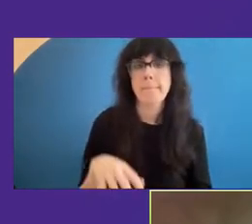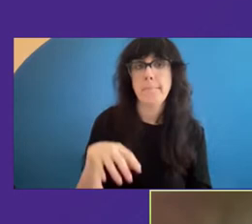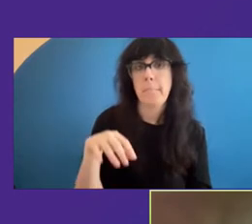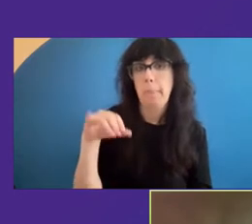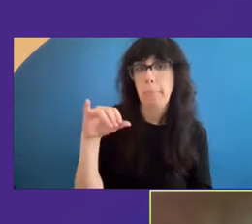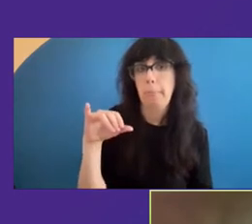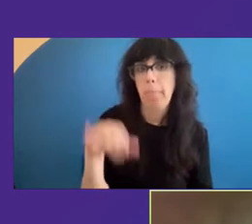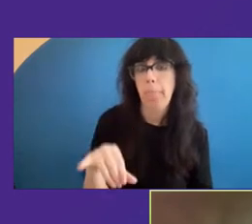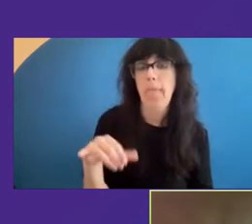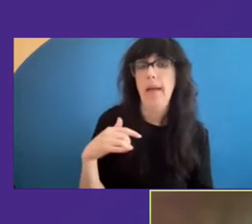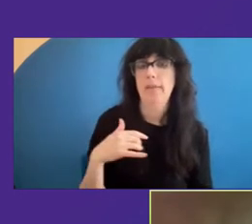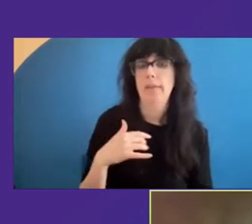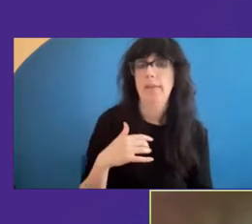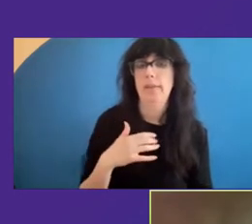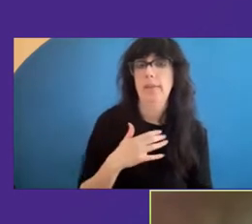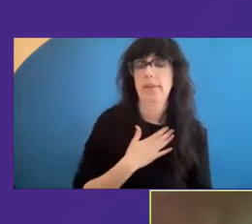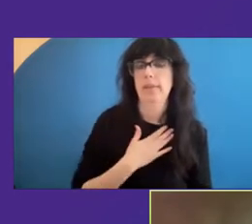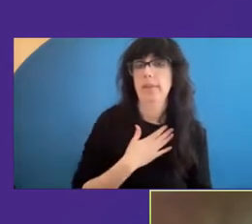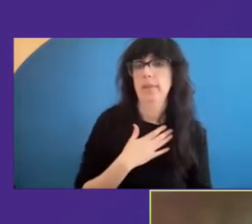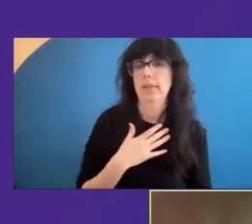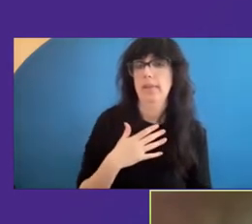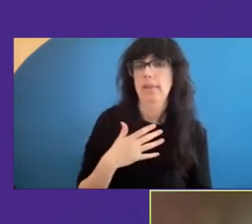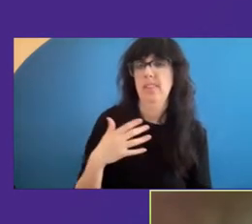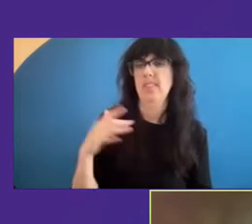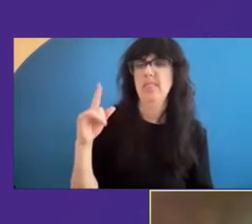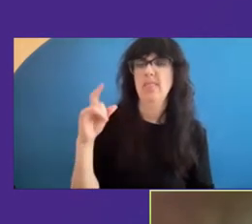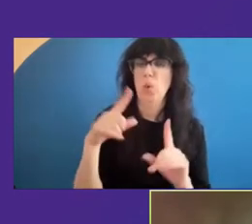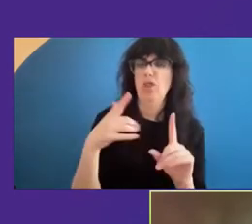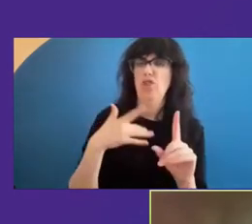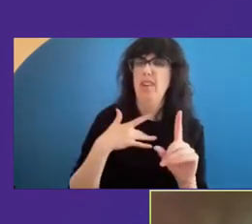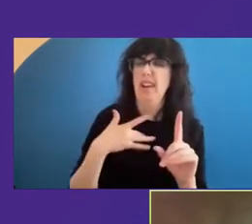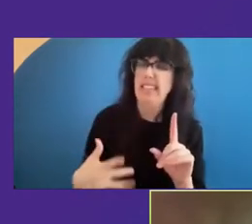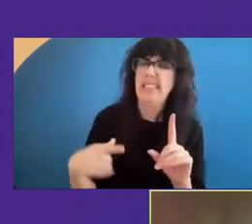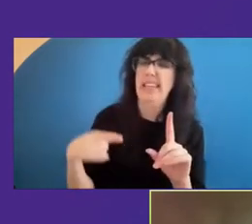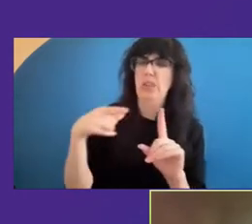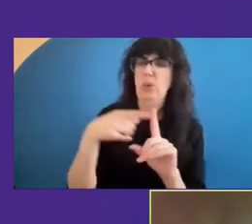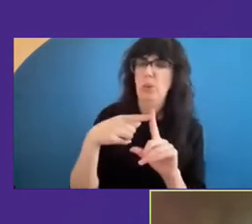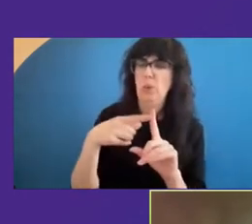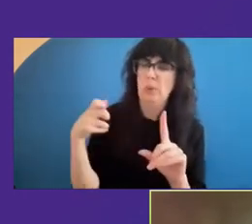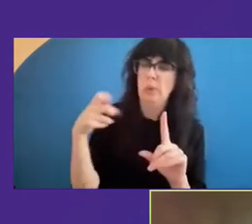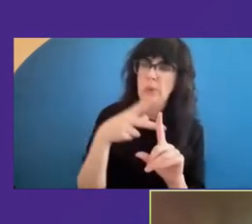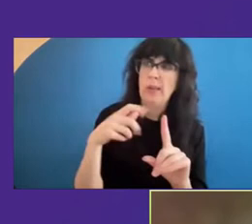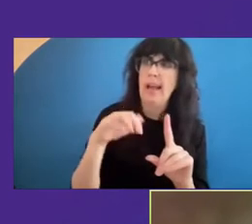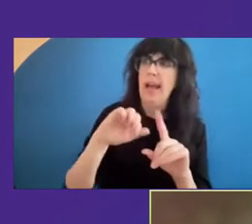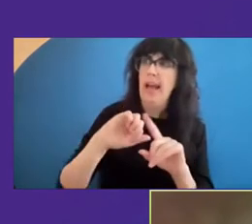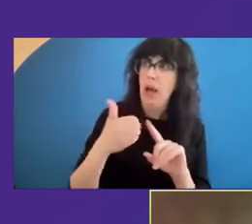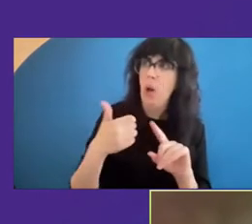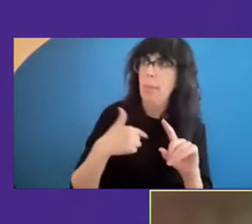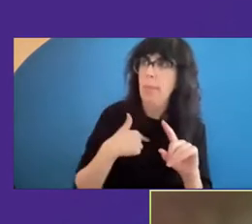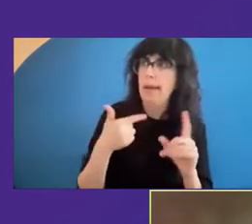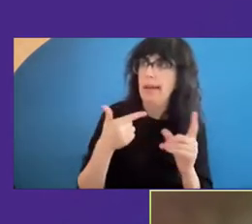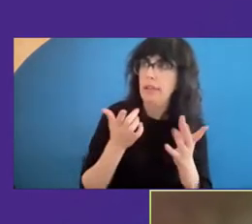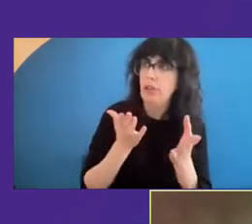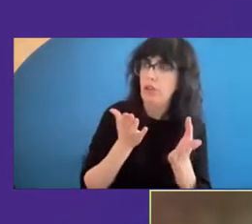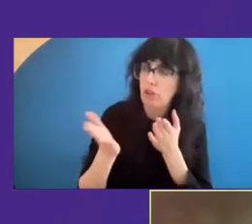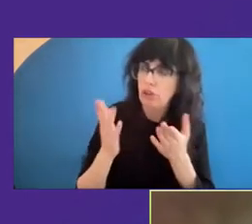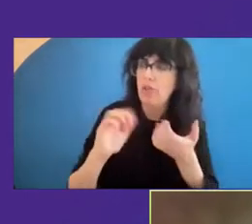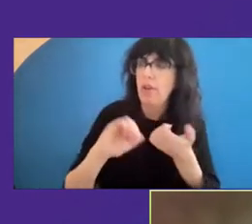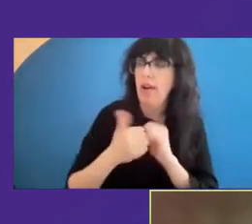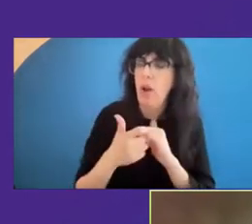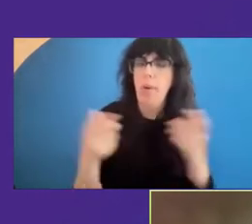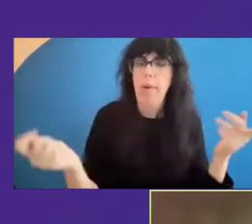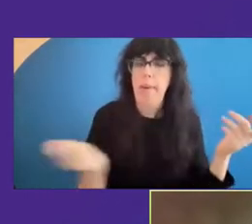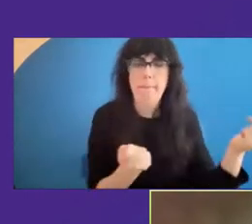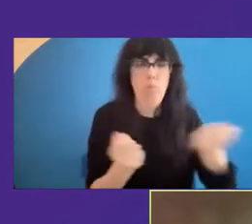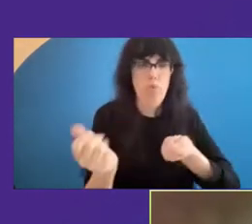that I revolve around is how am I serving? How am I bringing people together?